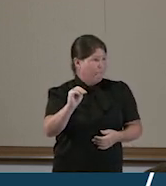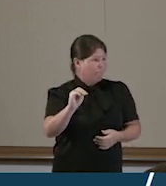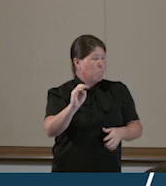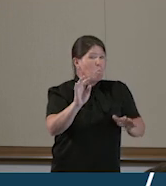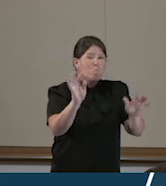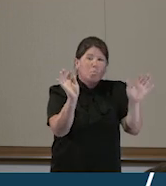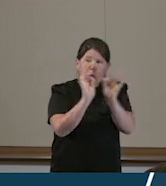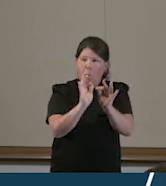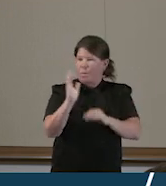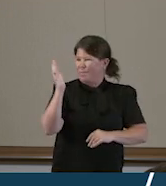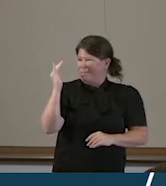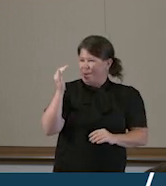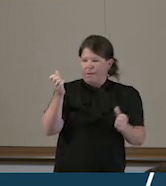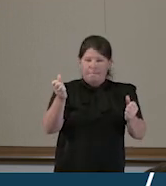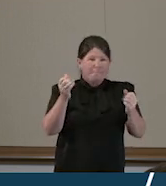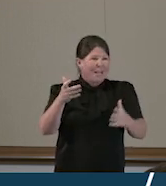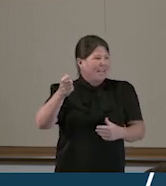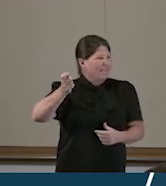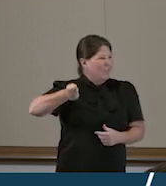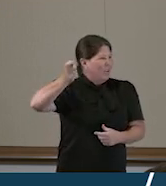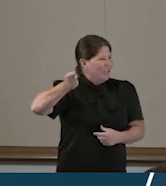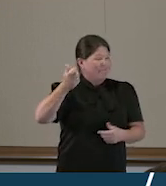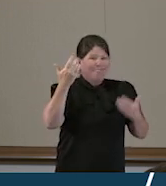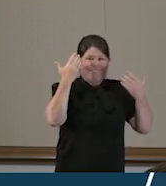it before it was passed.